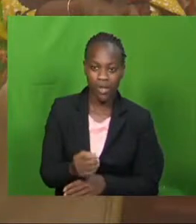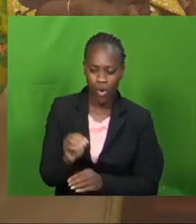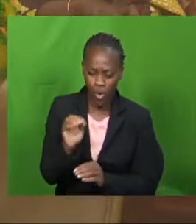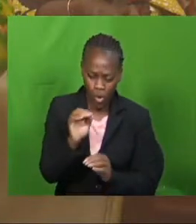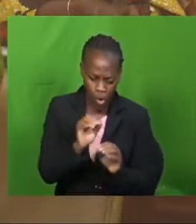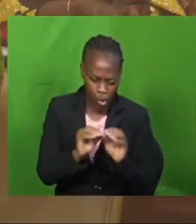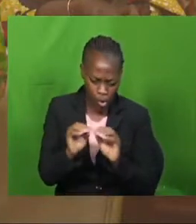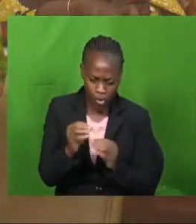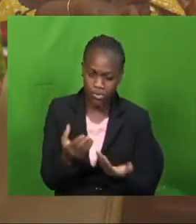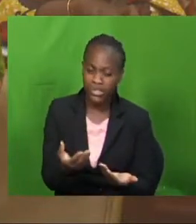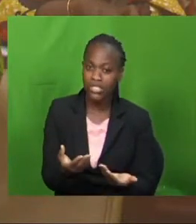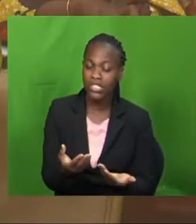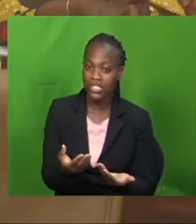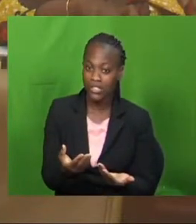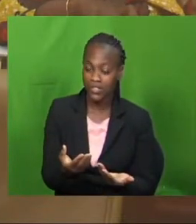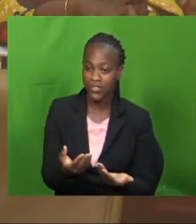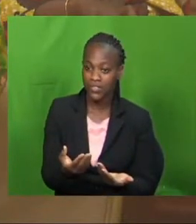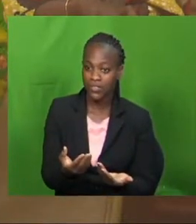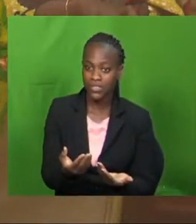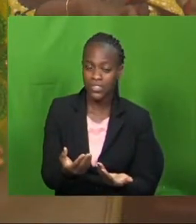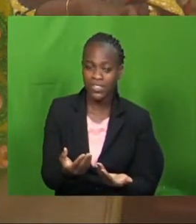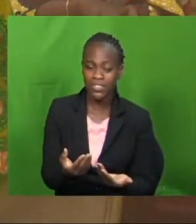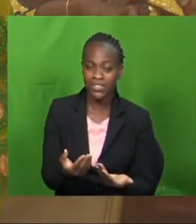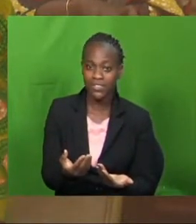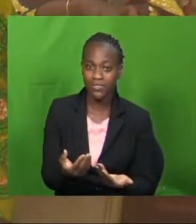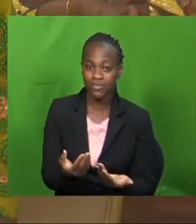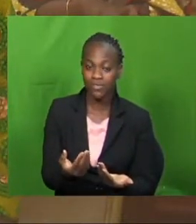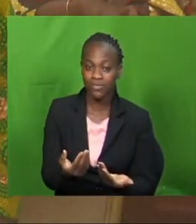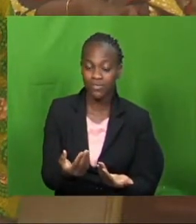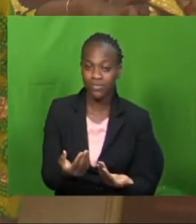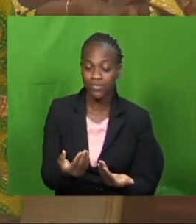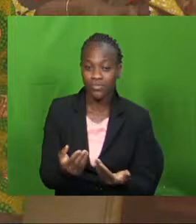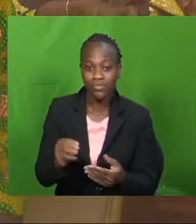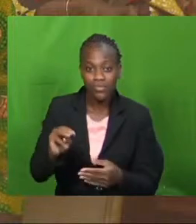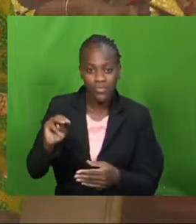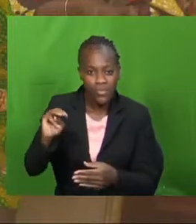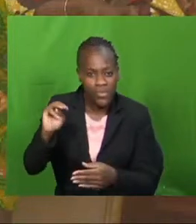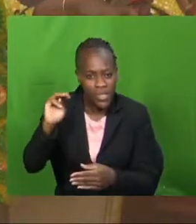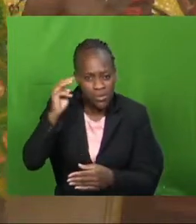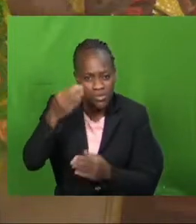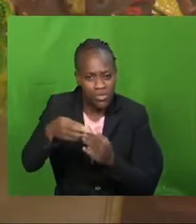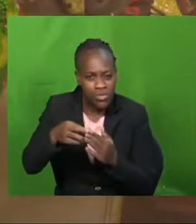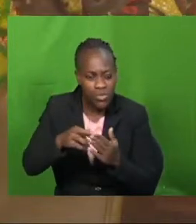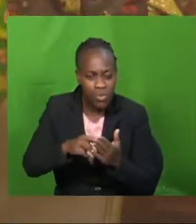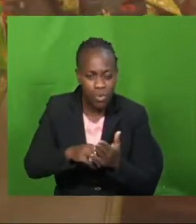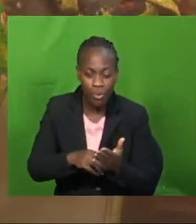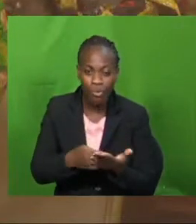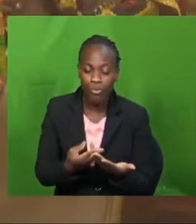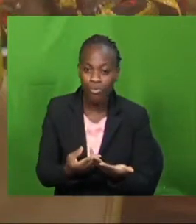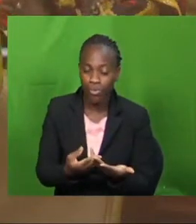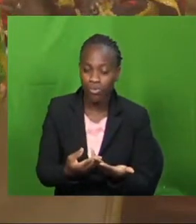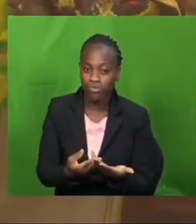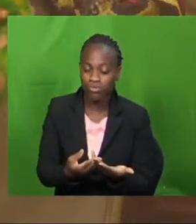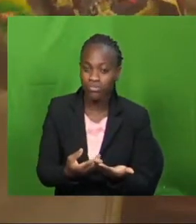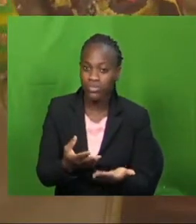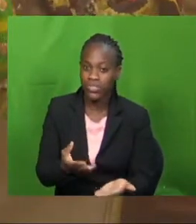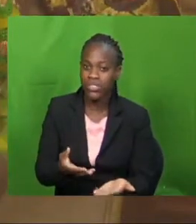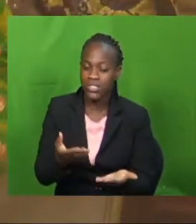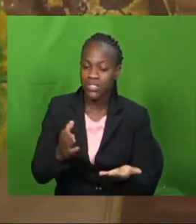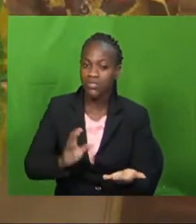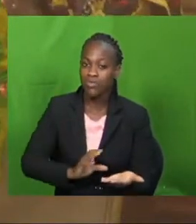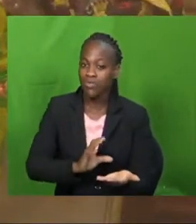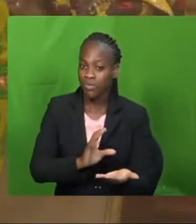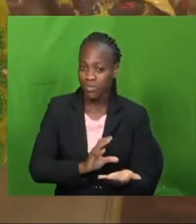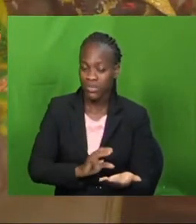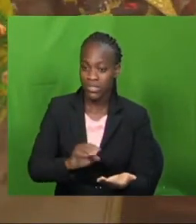the audit was not part of the report. Meanwhile, the ministry has agreed that that report will be available to the committee in due course.